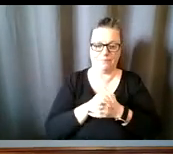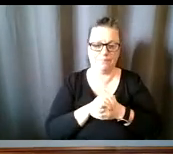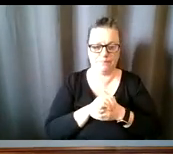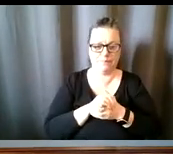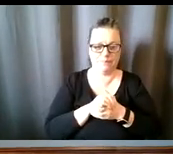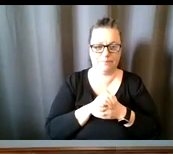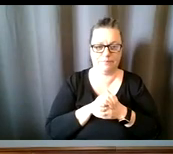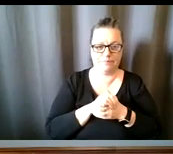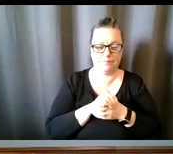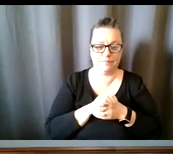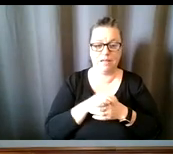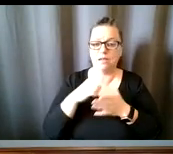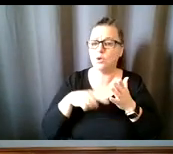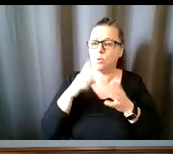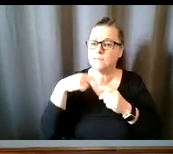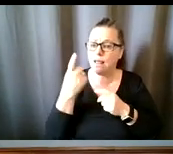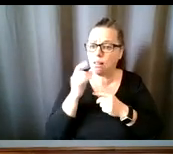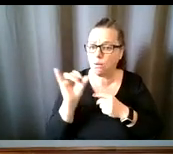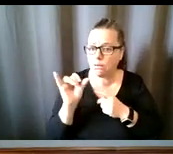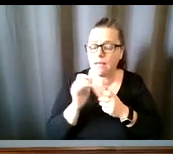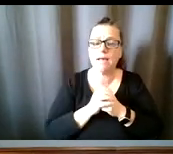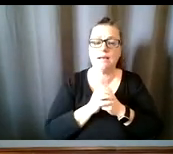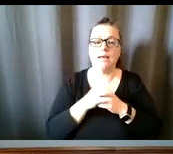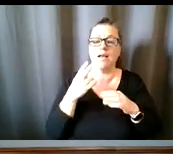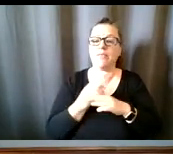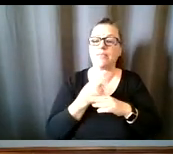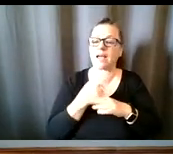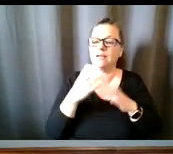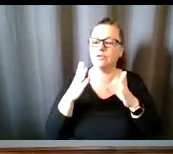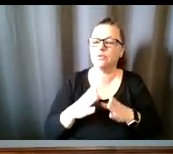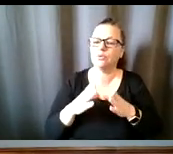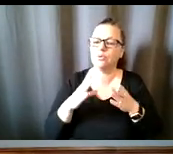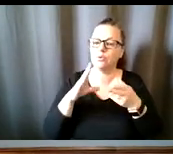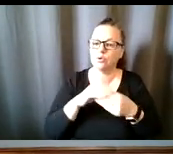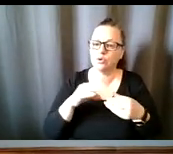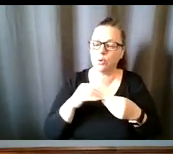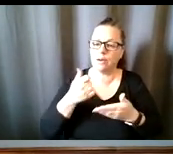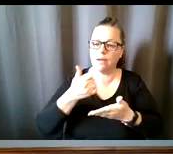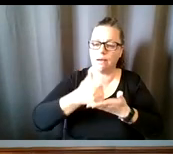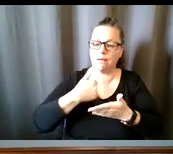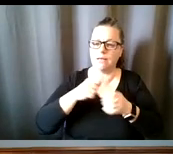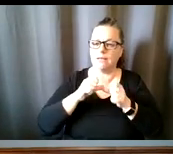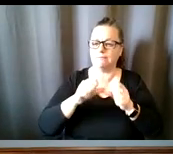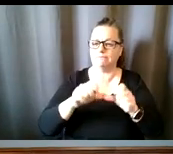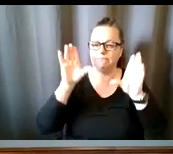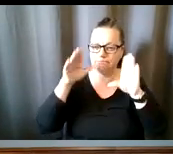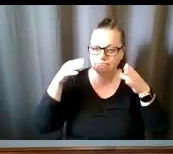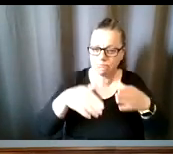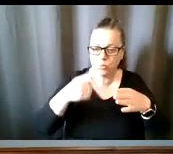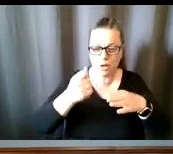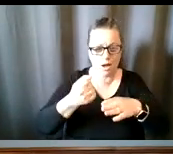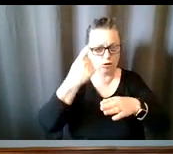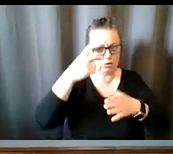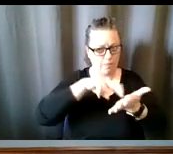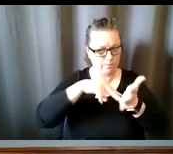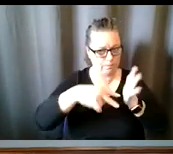So what does that look like? Well, a user story then helps us to maintain our focus because we understand the purpose of